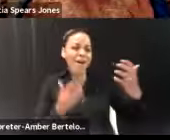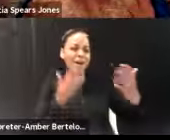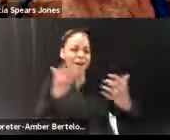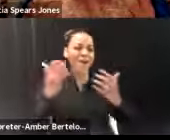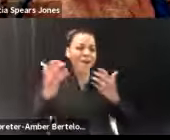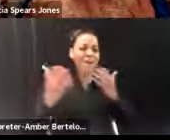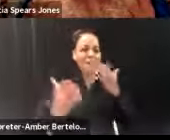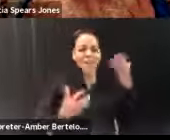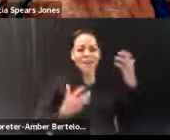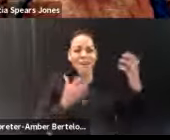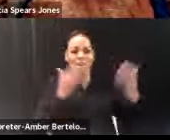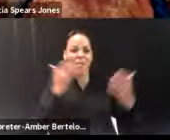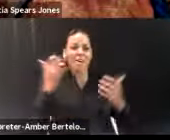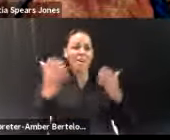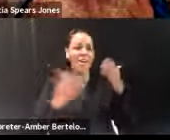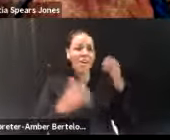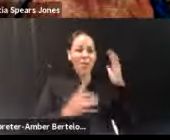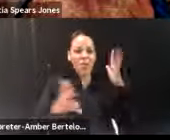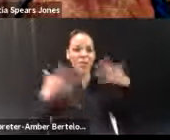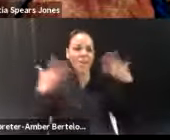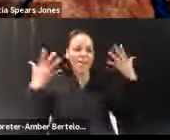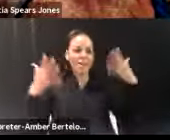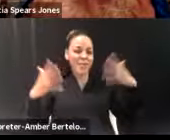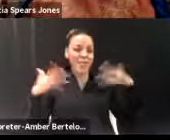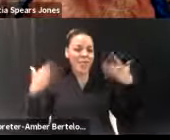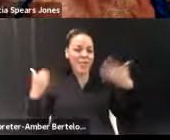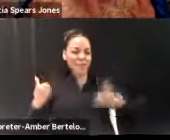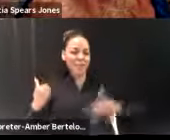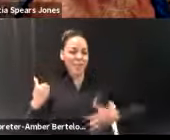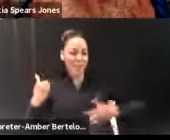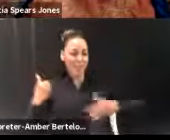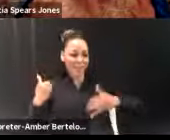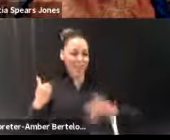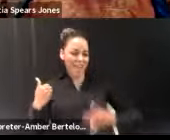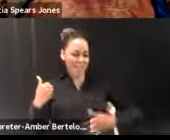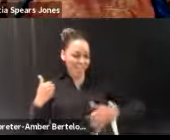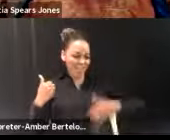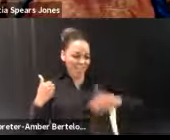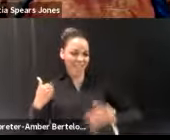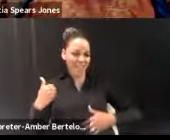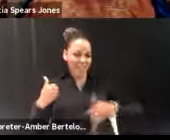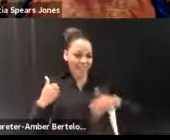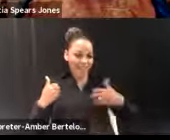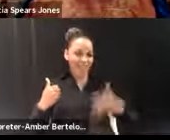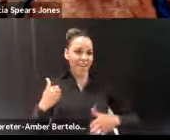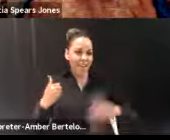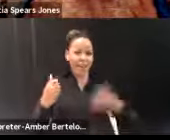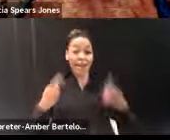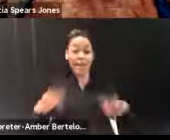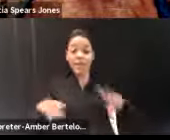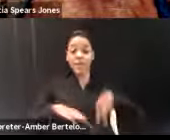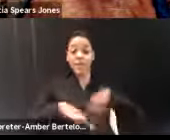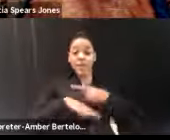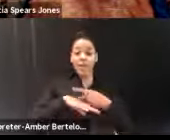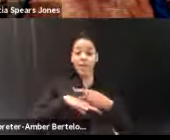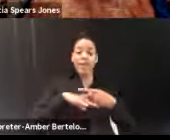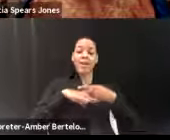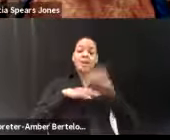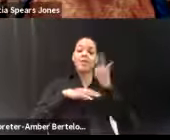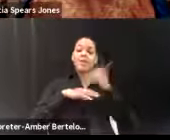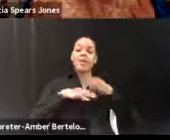wind, something mighty Hendrix sun lack on a back meant for napping, midday